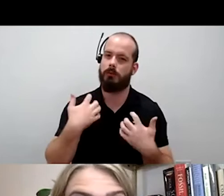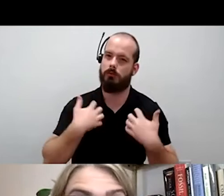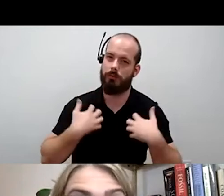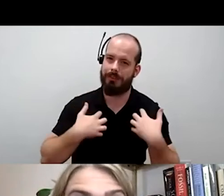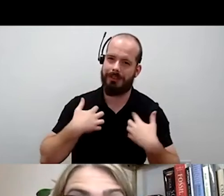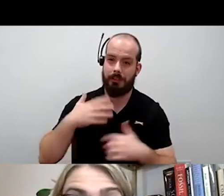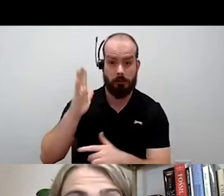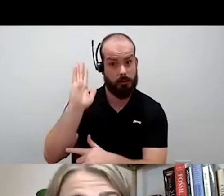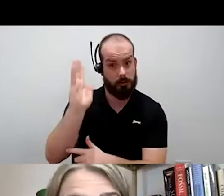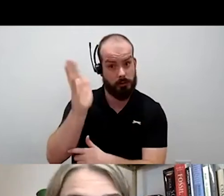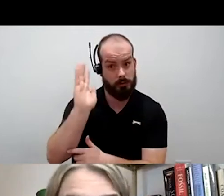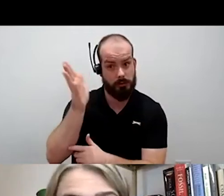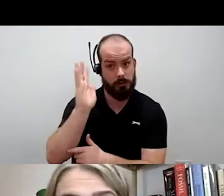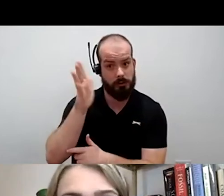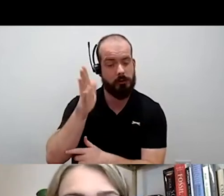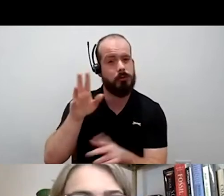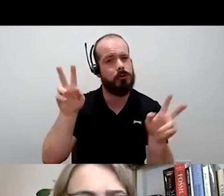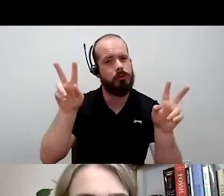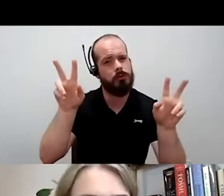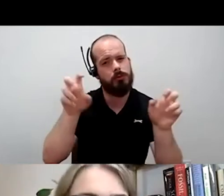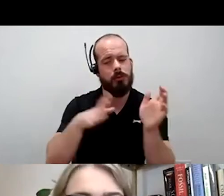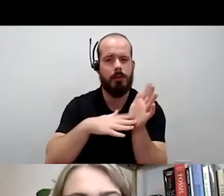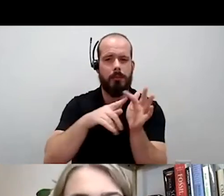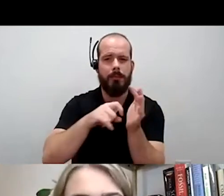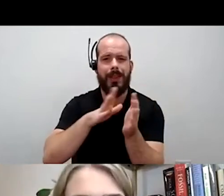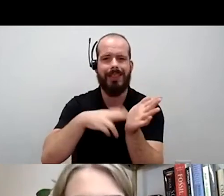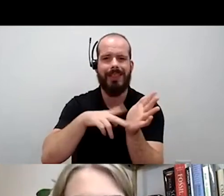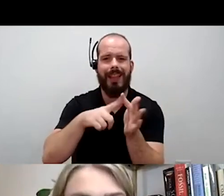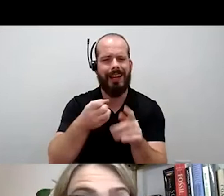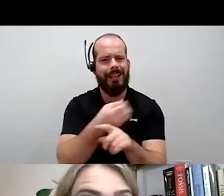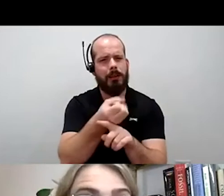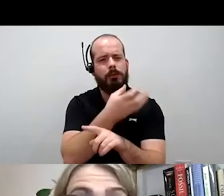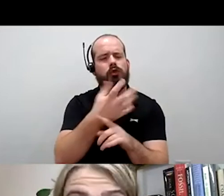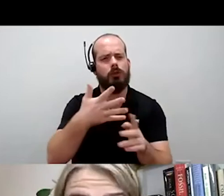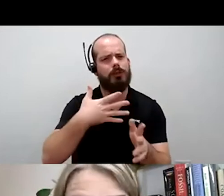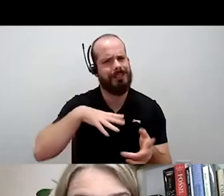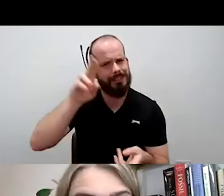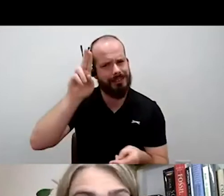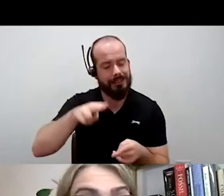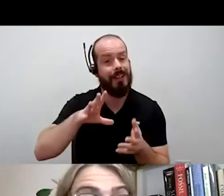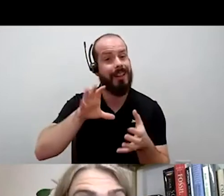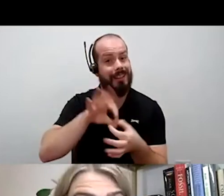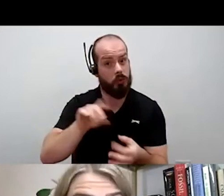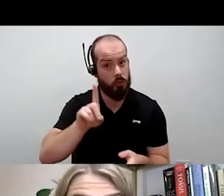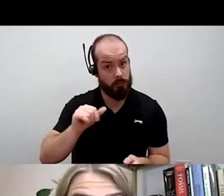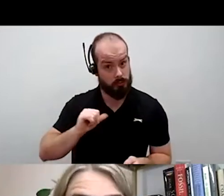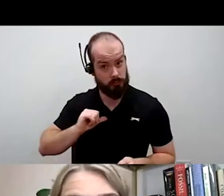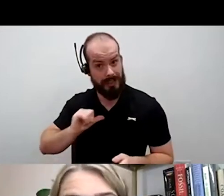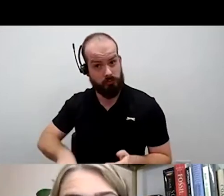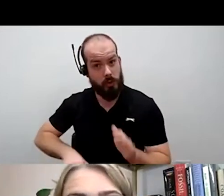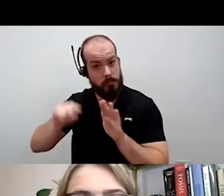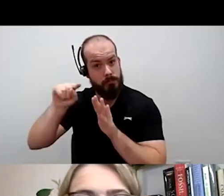talk about decreasing methane emissions as well, and how that is influenced by agricultural policy and also our use of